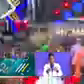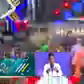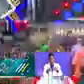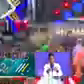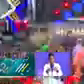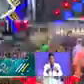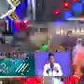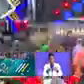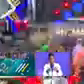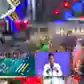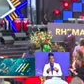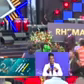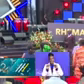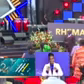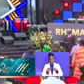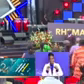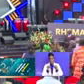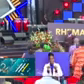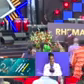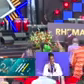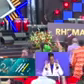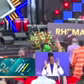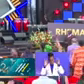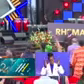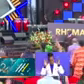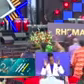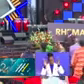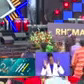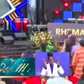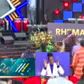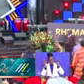reive give Jesus a big